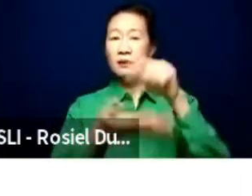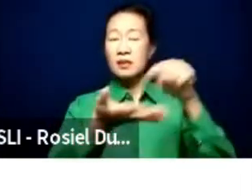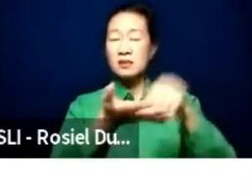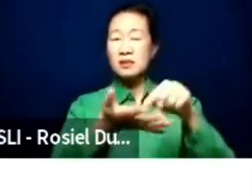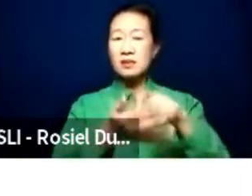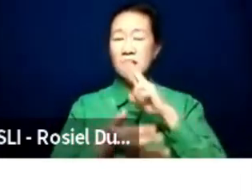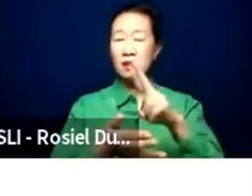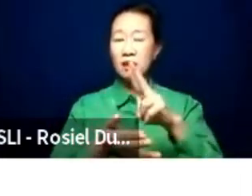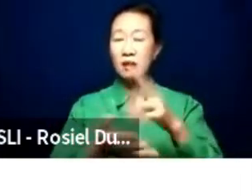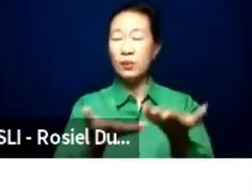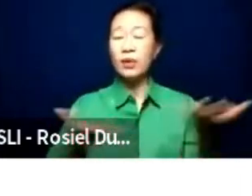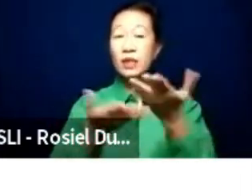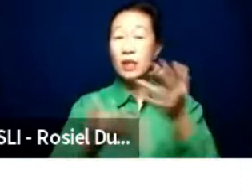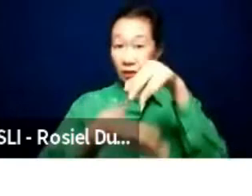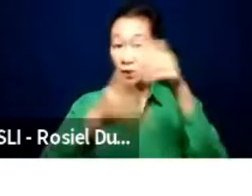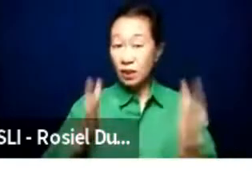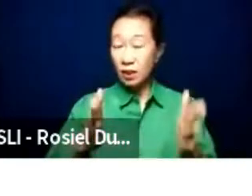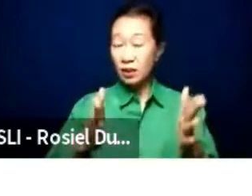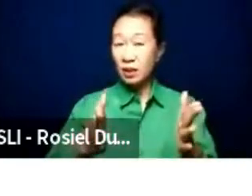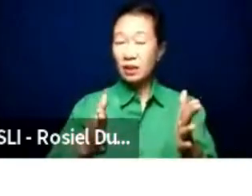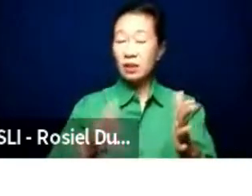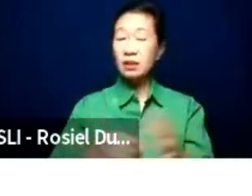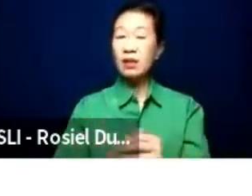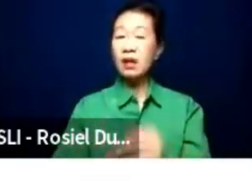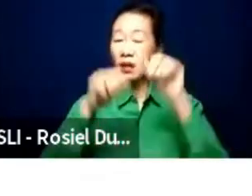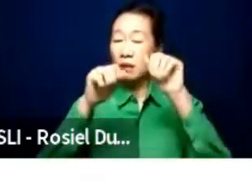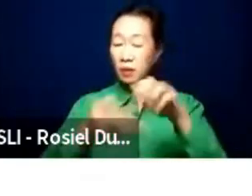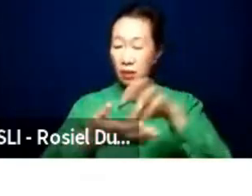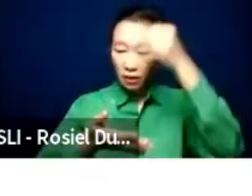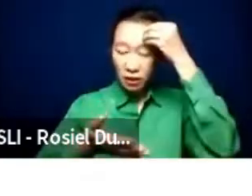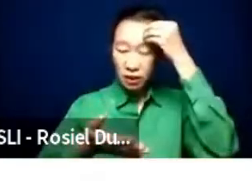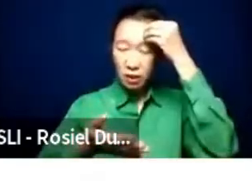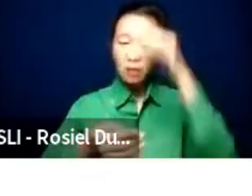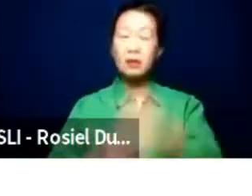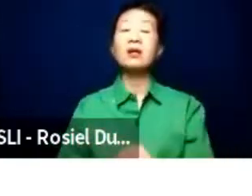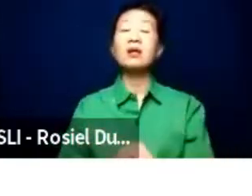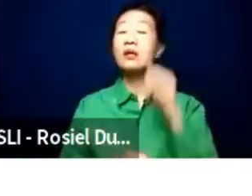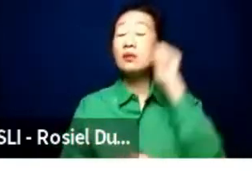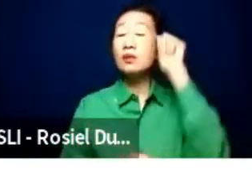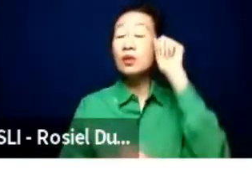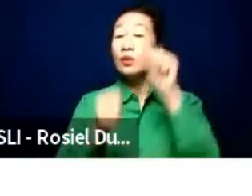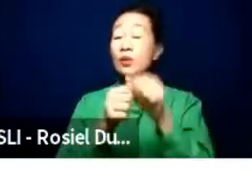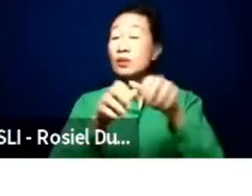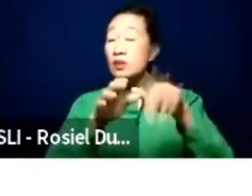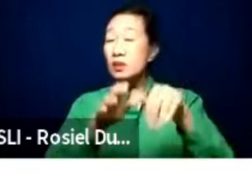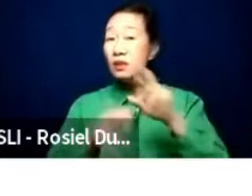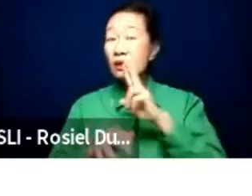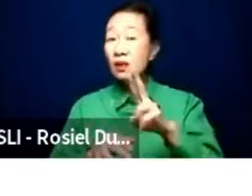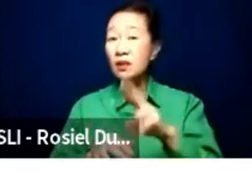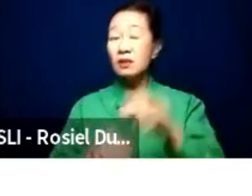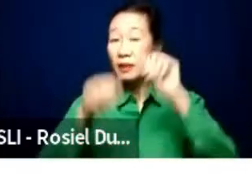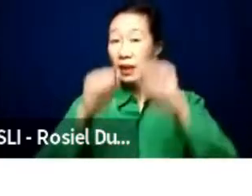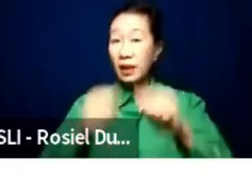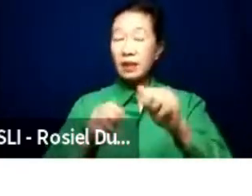settings where the student with disability or the learner with disability, the adult with disability, um,